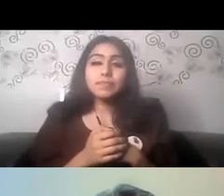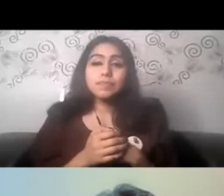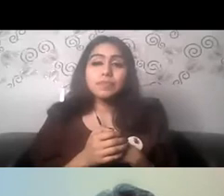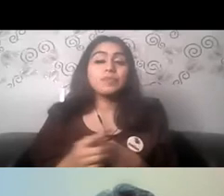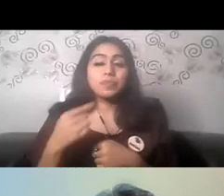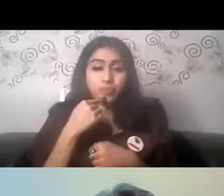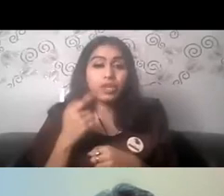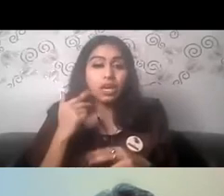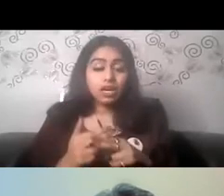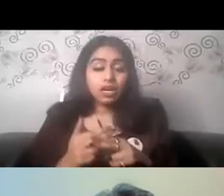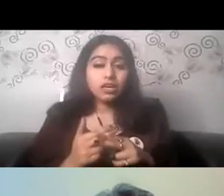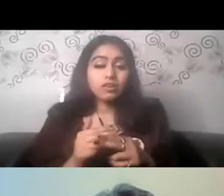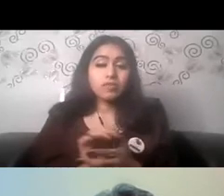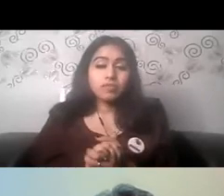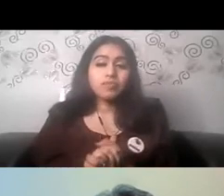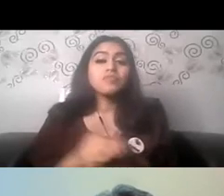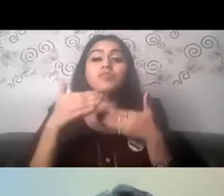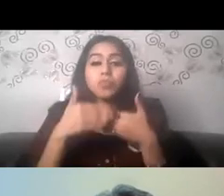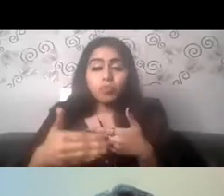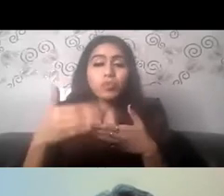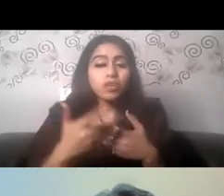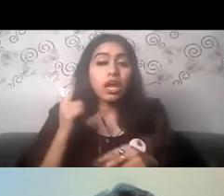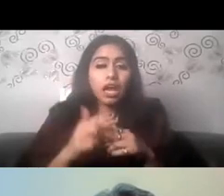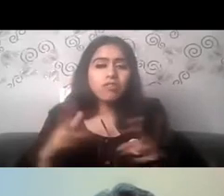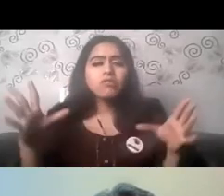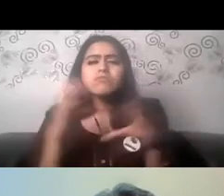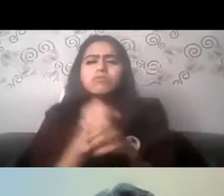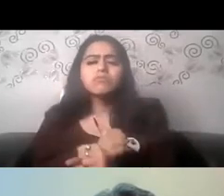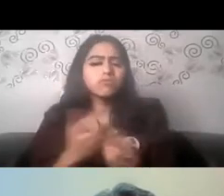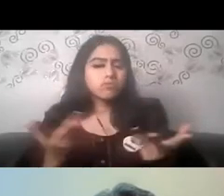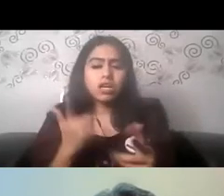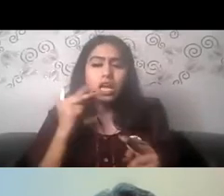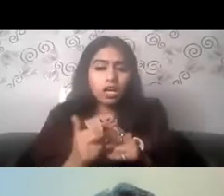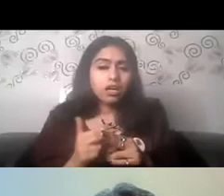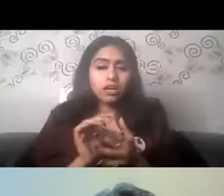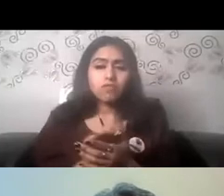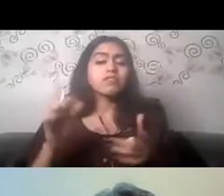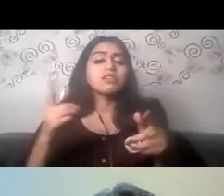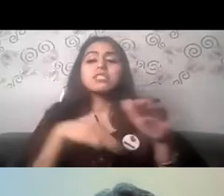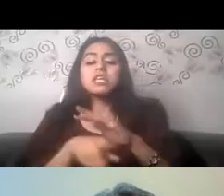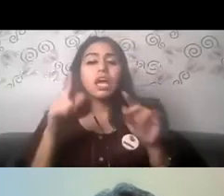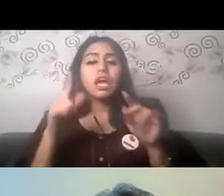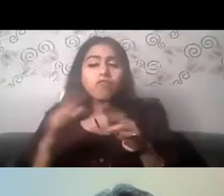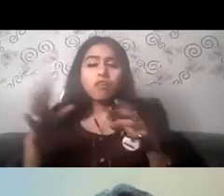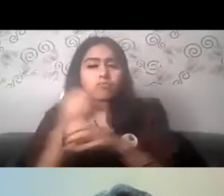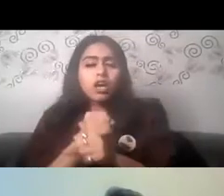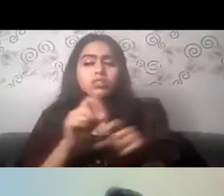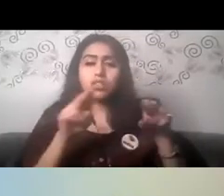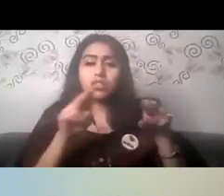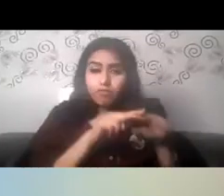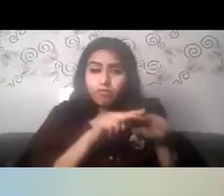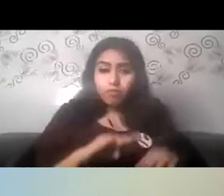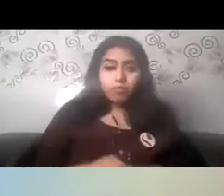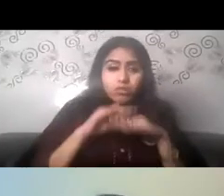if this were to go further, what is missing, which is not letting it gather full steam?